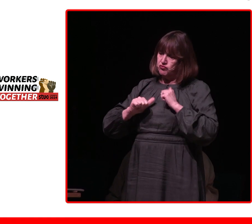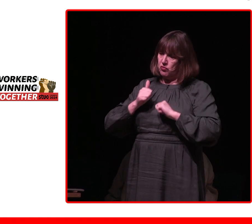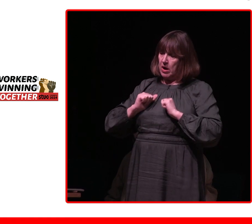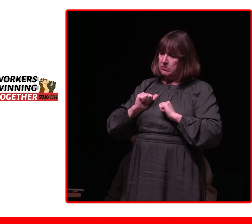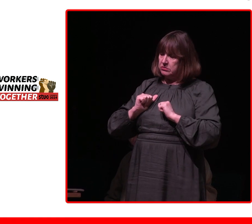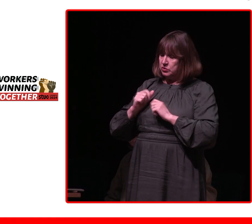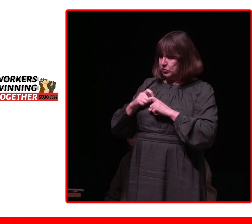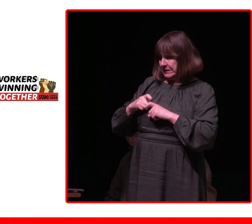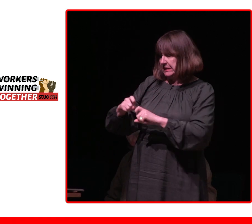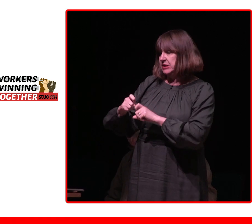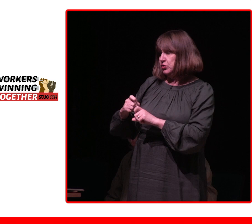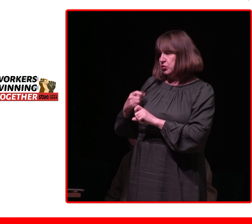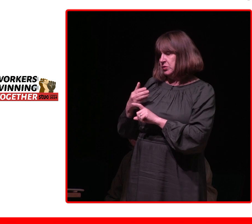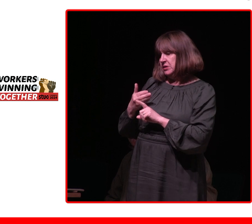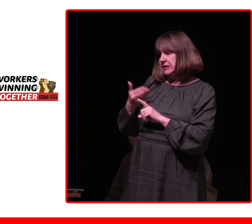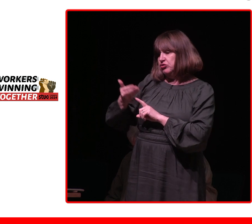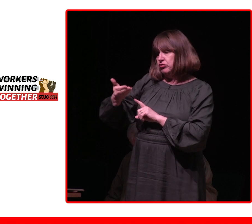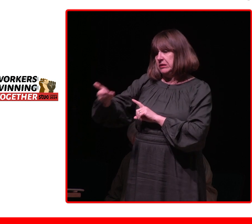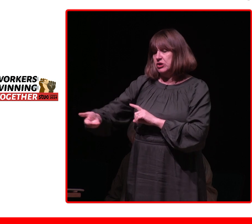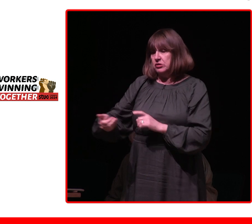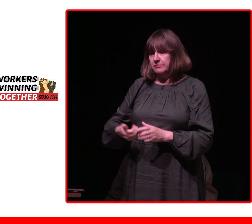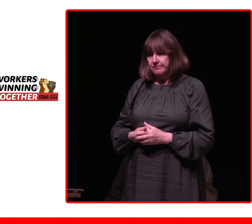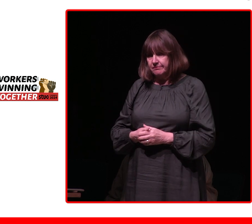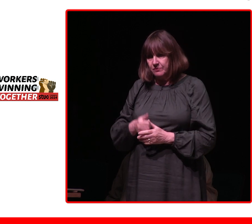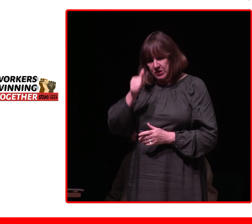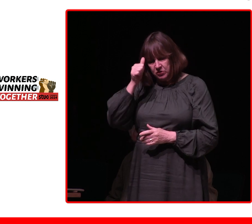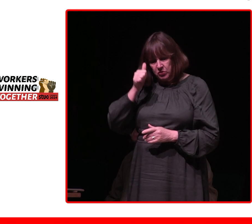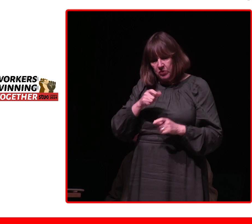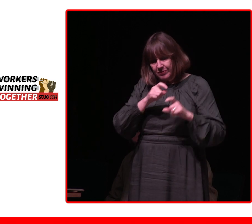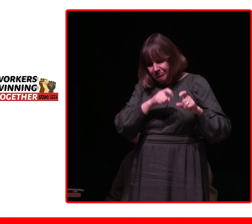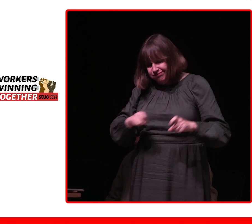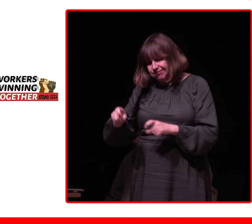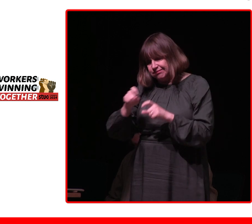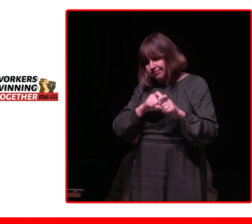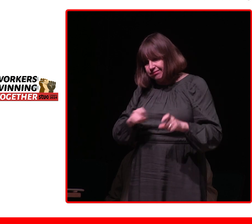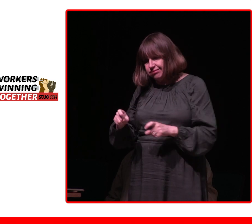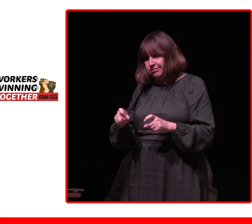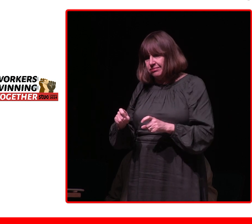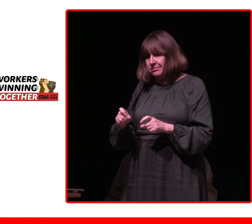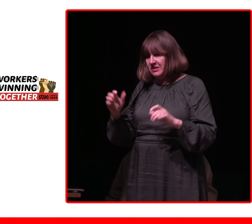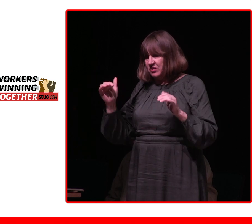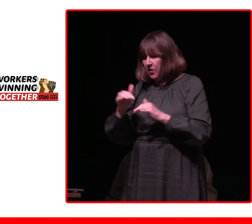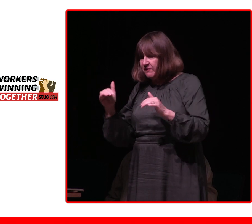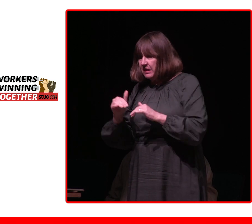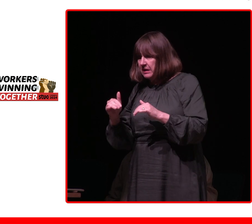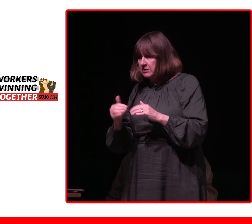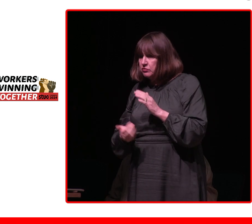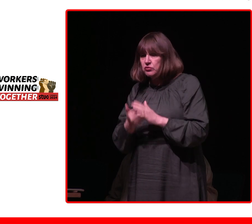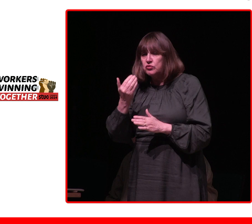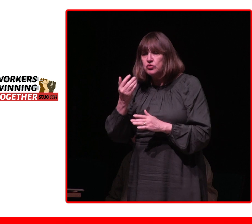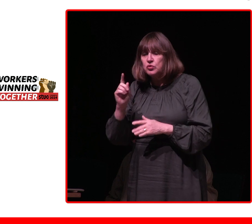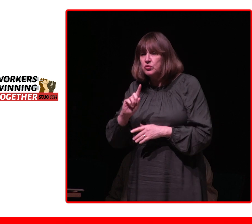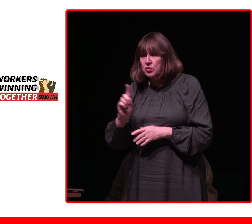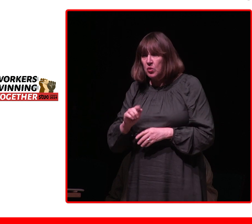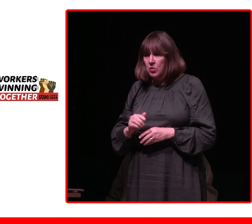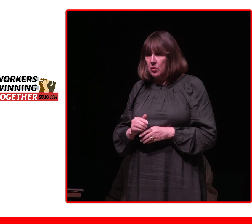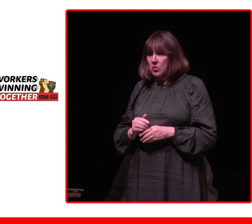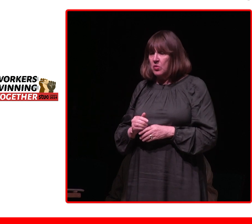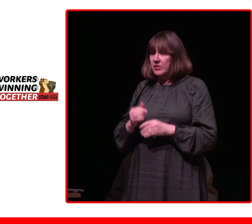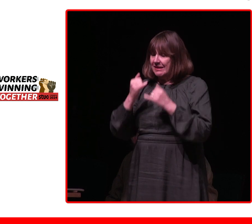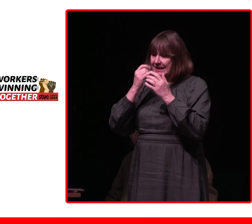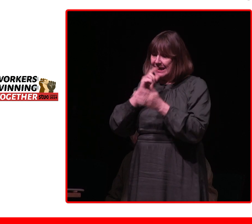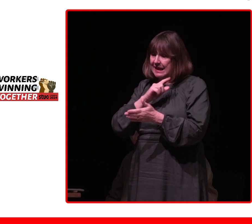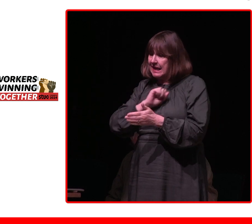tradition. We know that the ongoing conflict in Gaza is not a new occurrence. The illegal military occupation